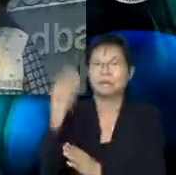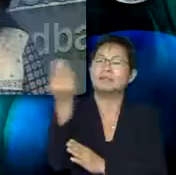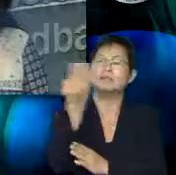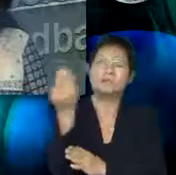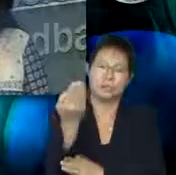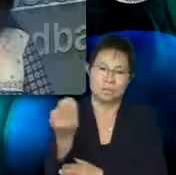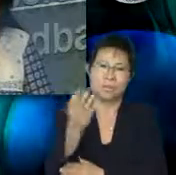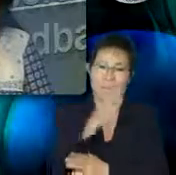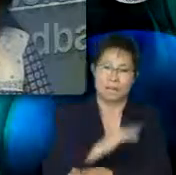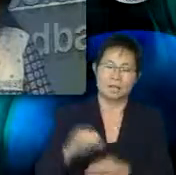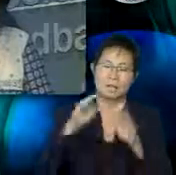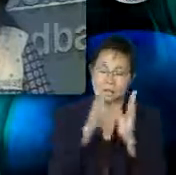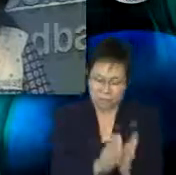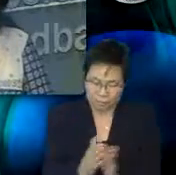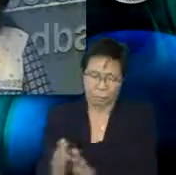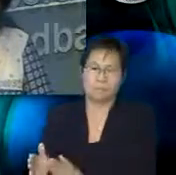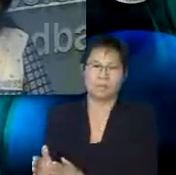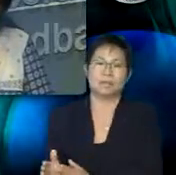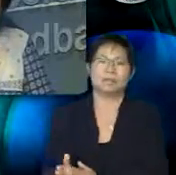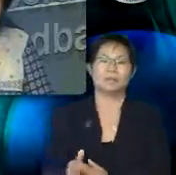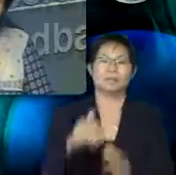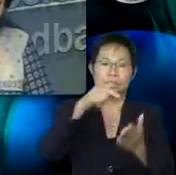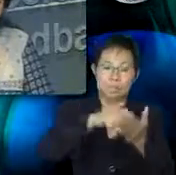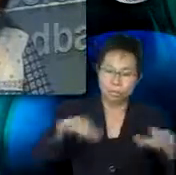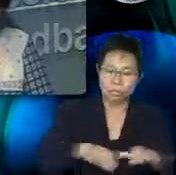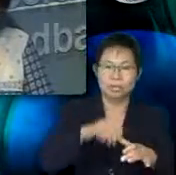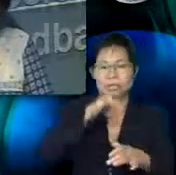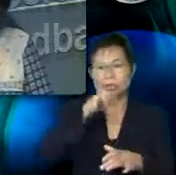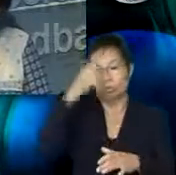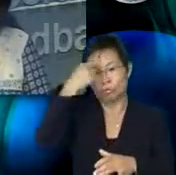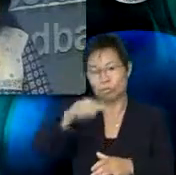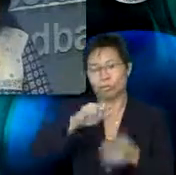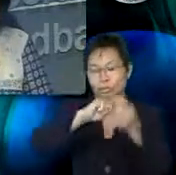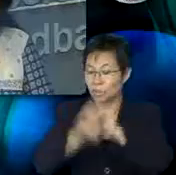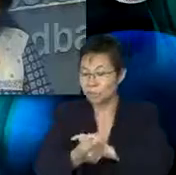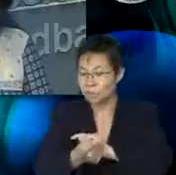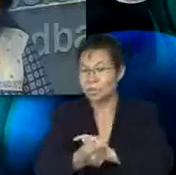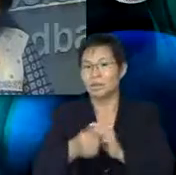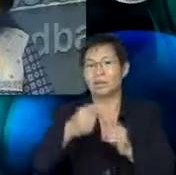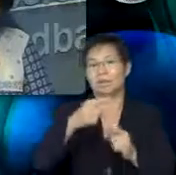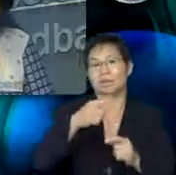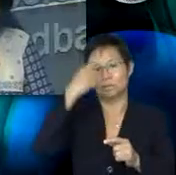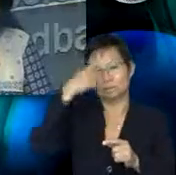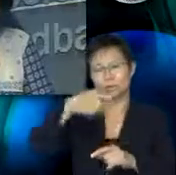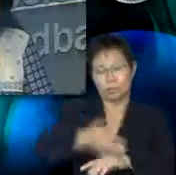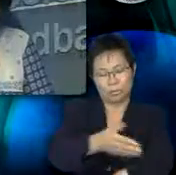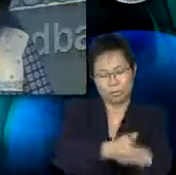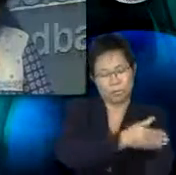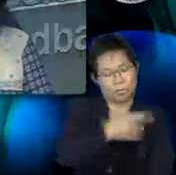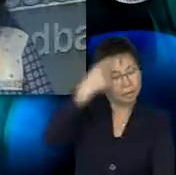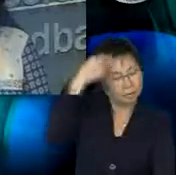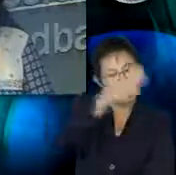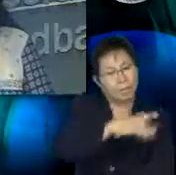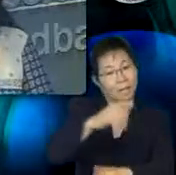naturally and systematically. They do this not for the sake of change, but to enhance thinking